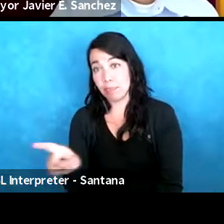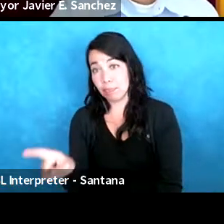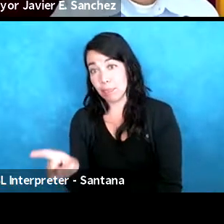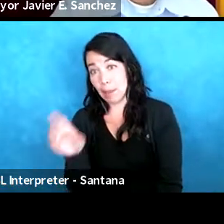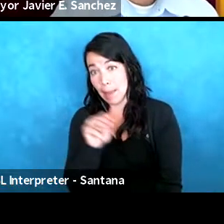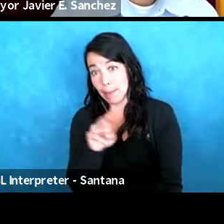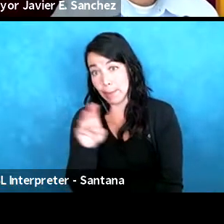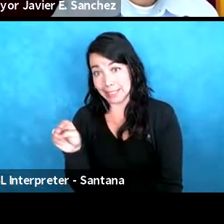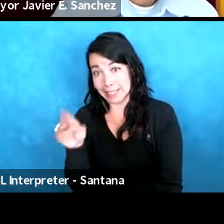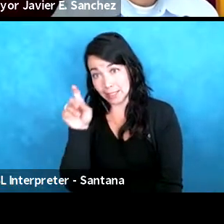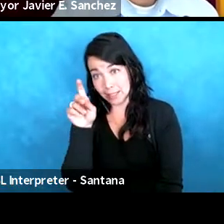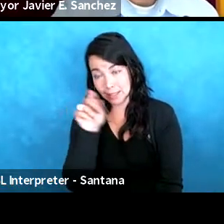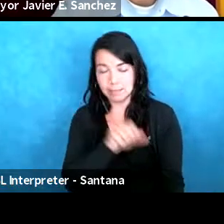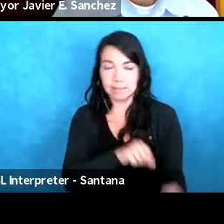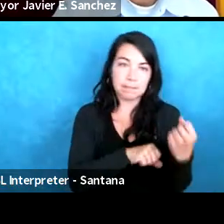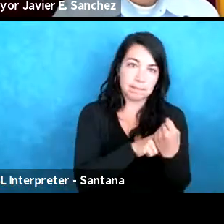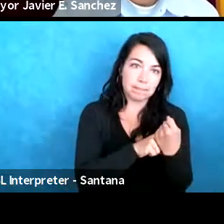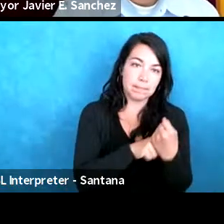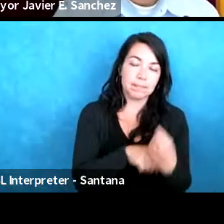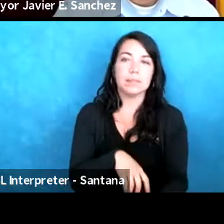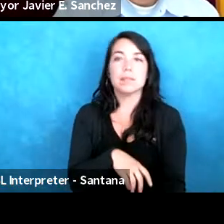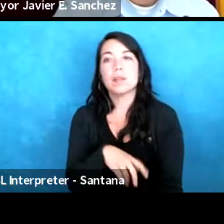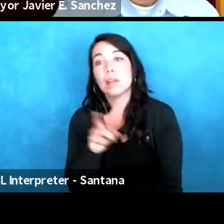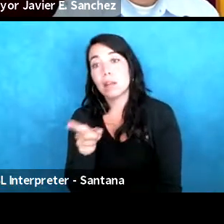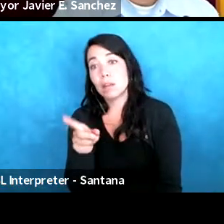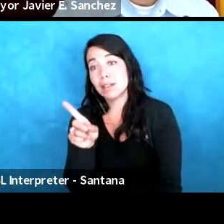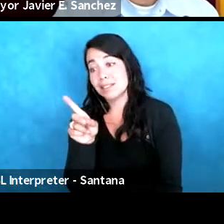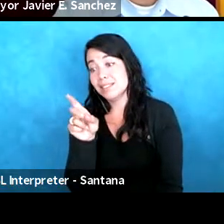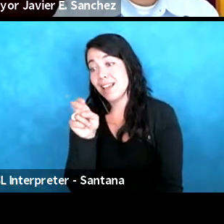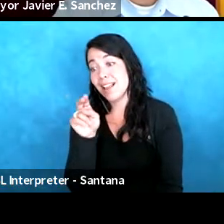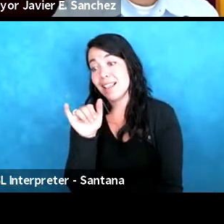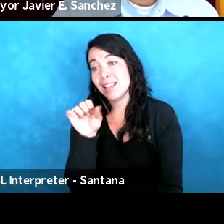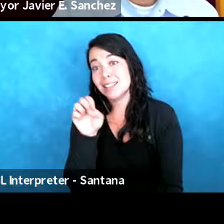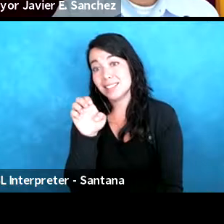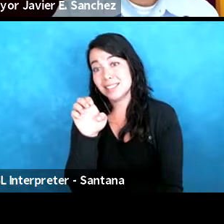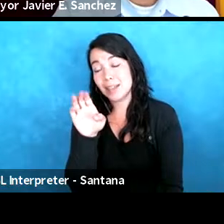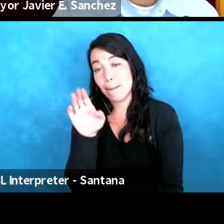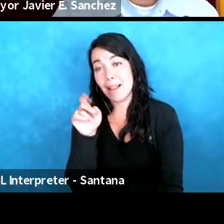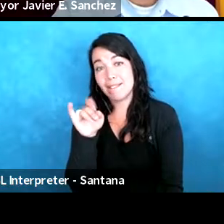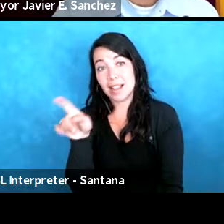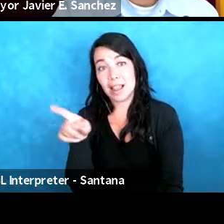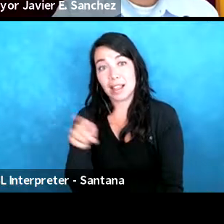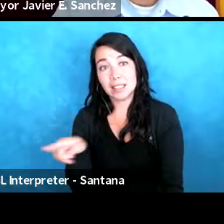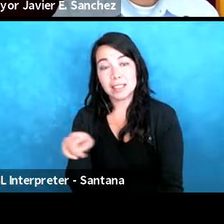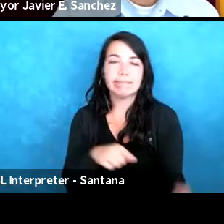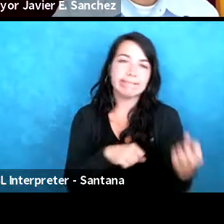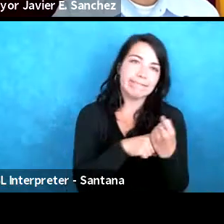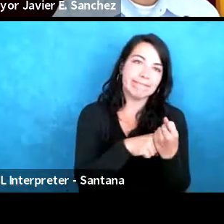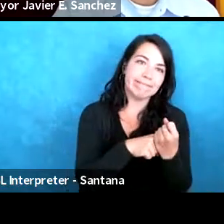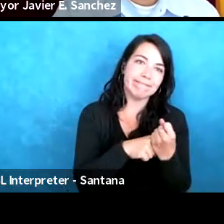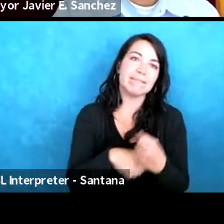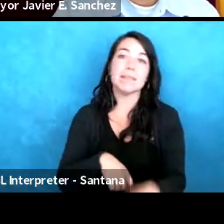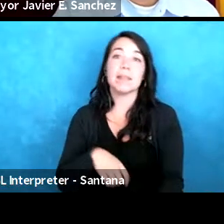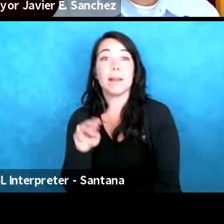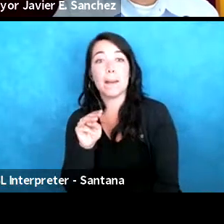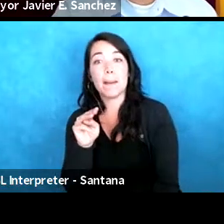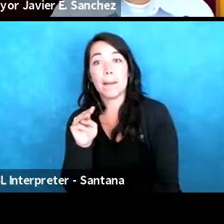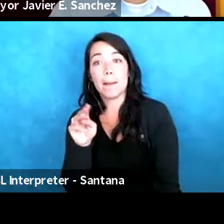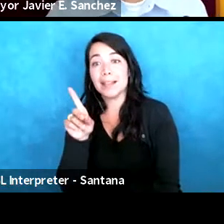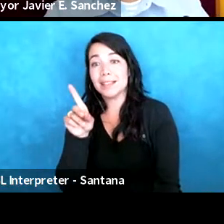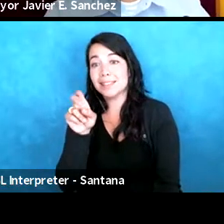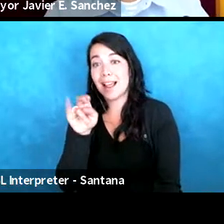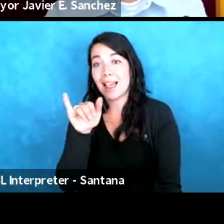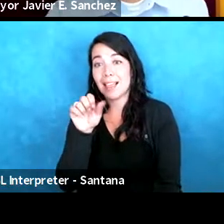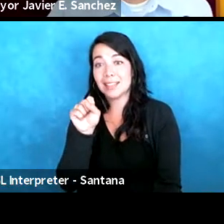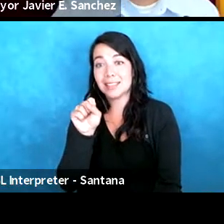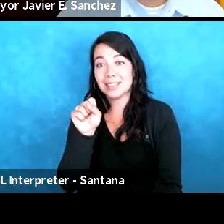J. Martinez. In favor. Councillor Denise D. Benavides. In favor. Mayor Pro Tem Dennis Tim